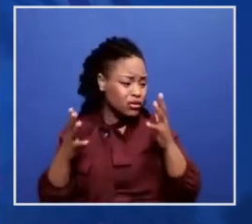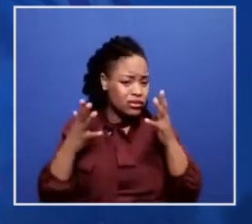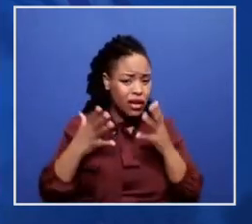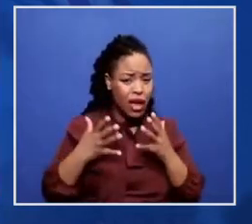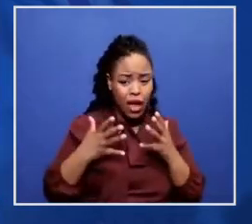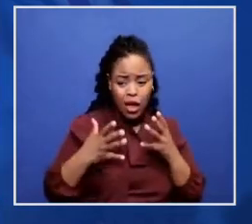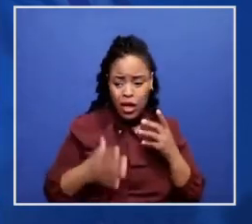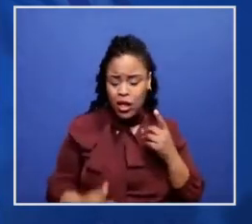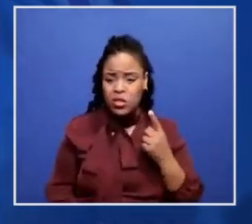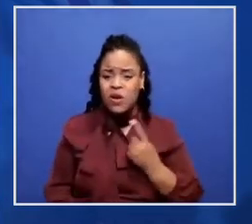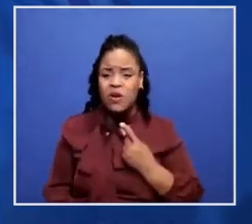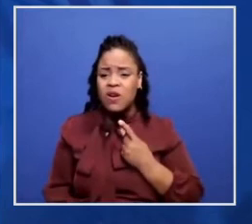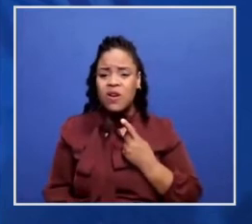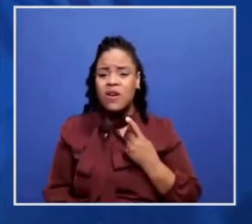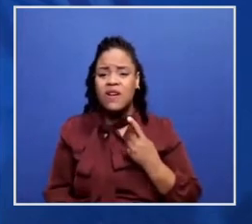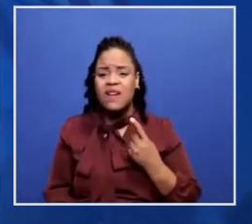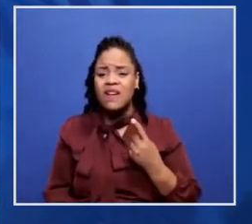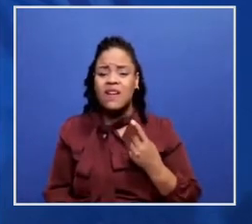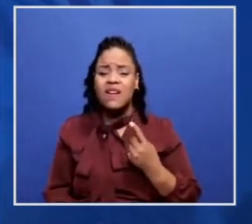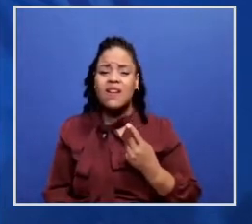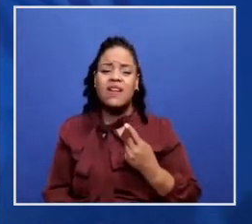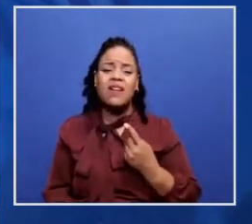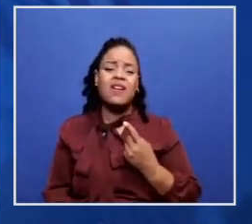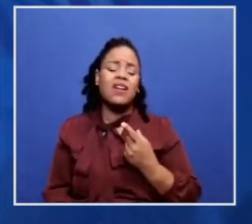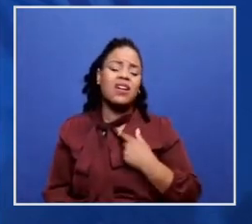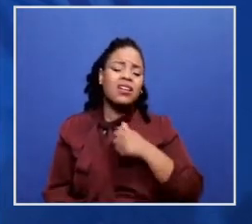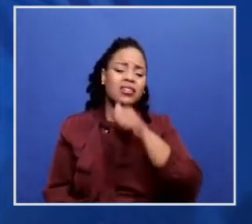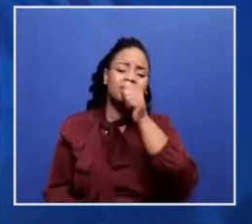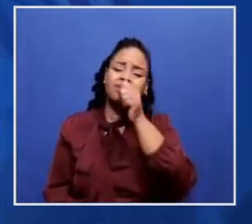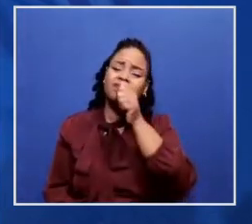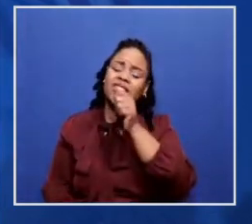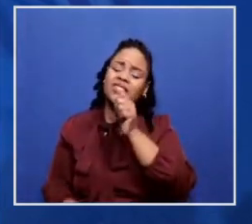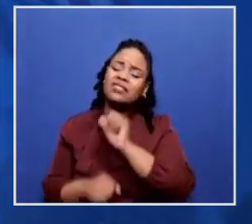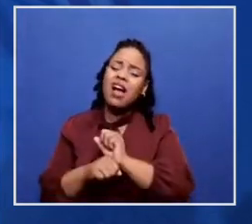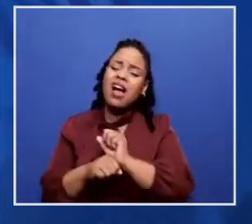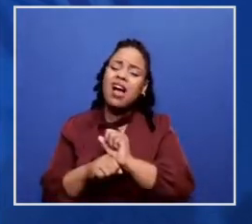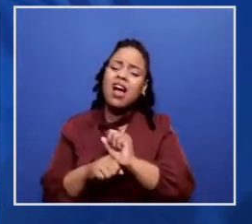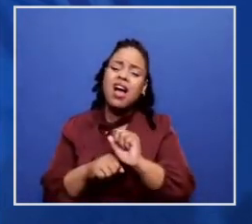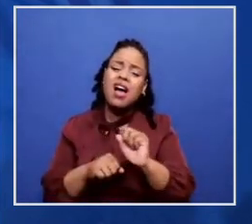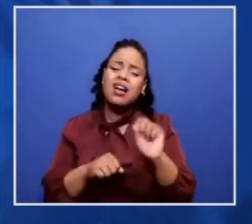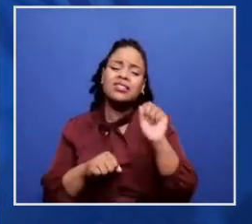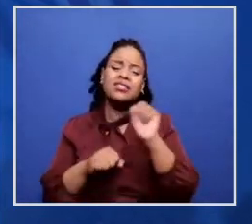Yeah, I've been suffering at a job in a world that tries to own me.